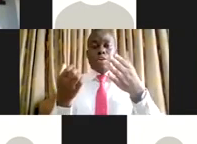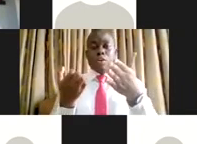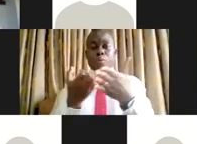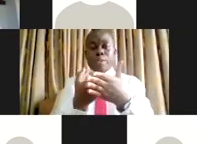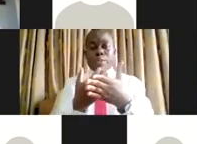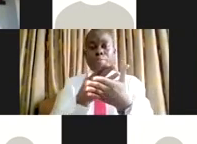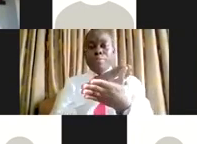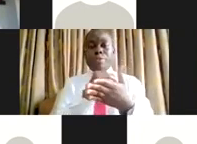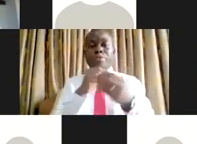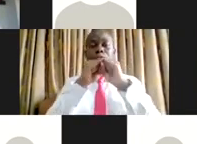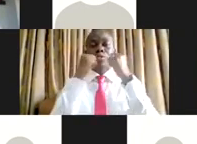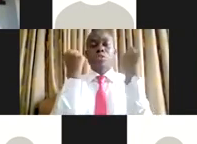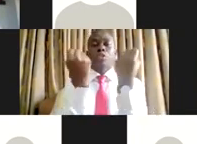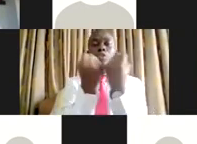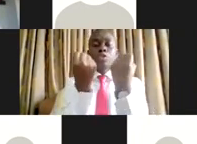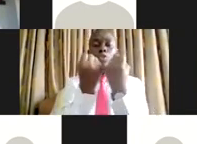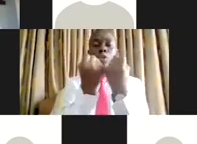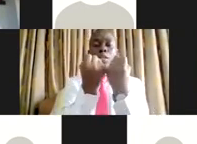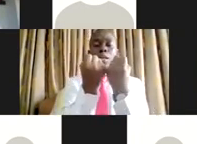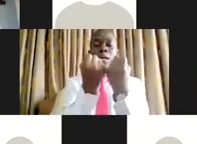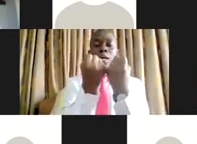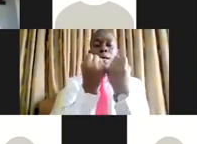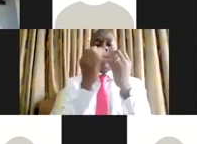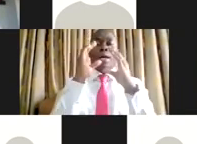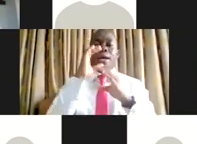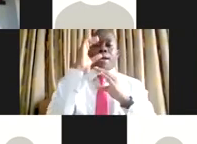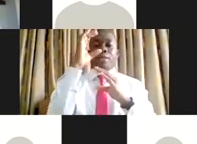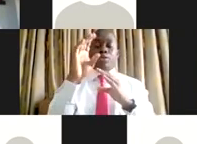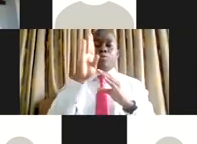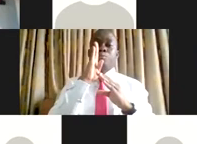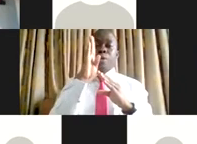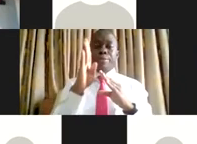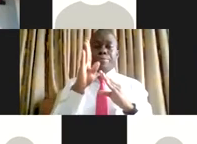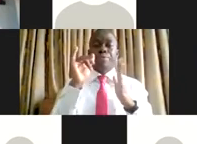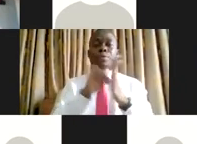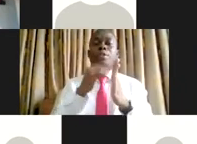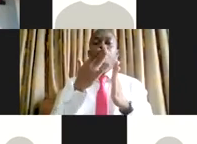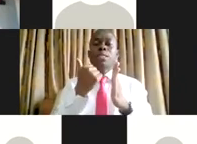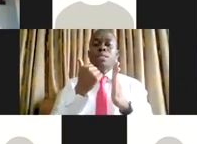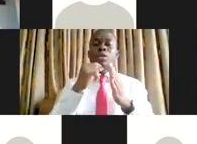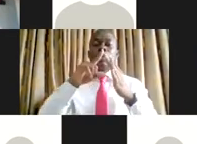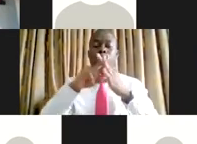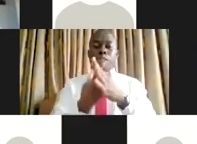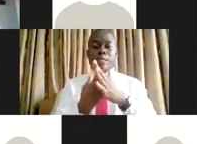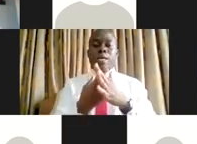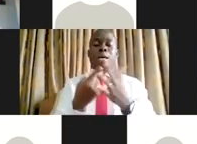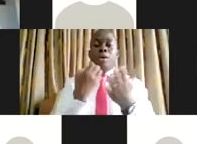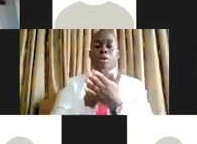Council bill, which seeks to establish a National Economic and Social Council